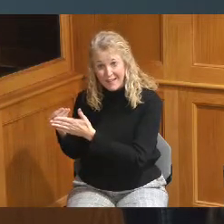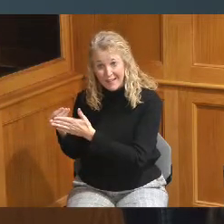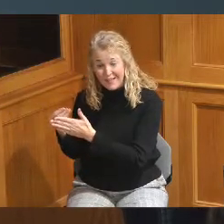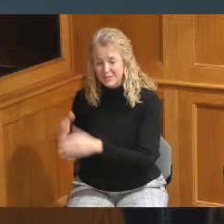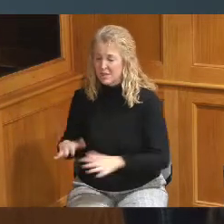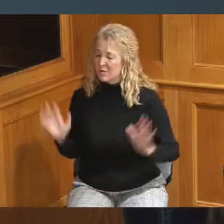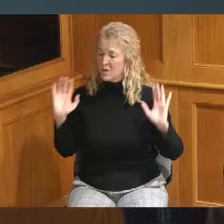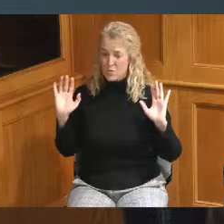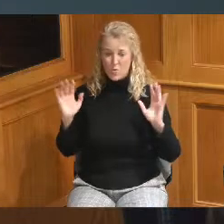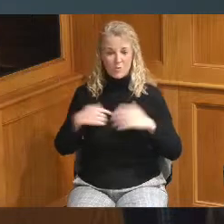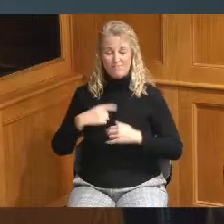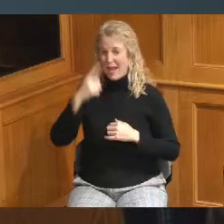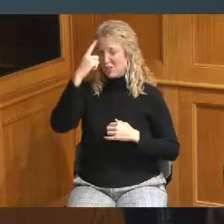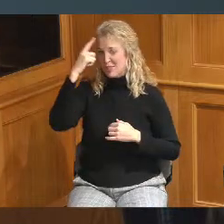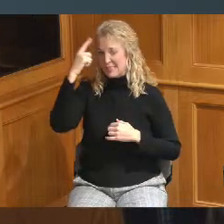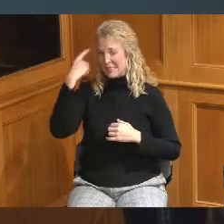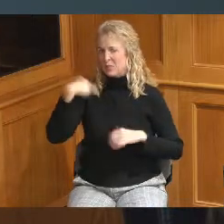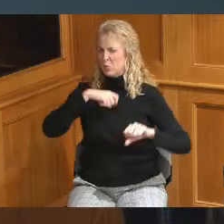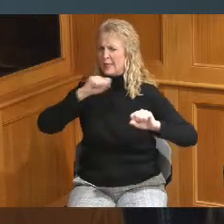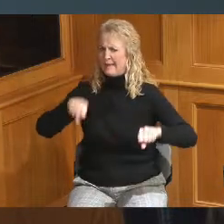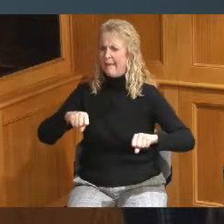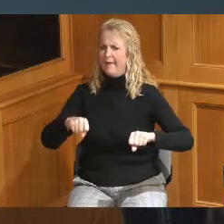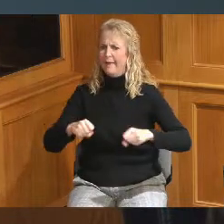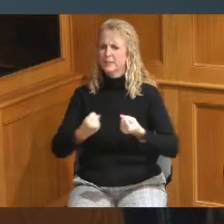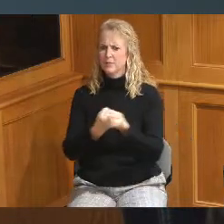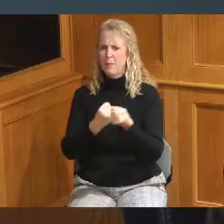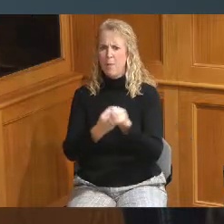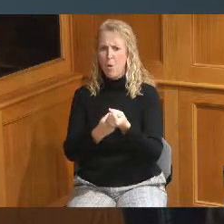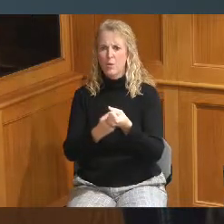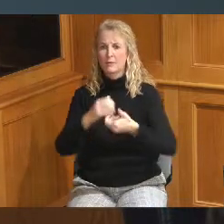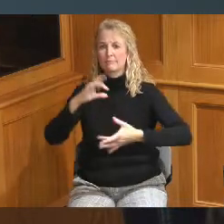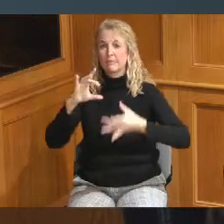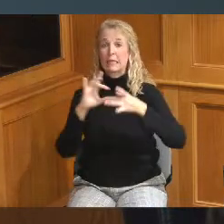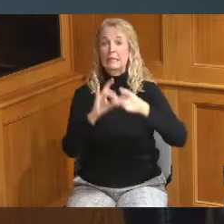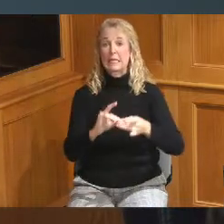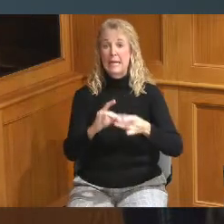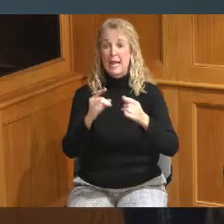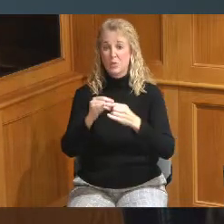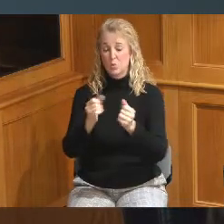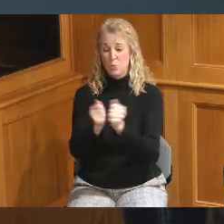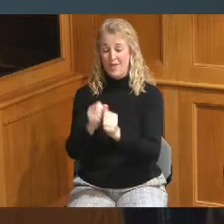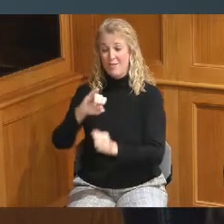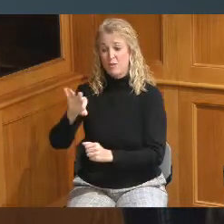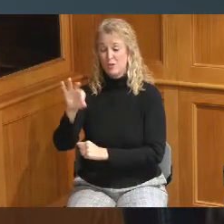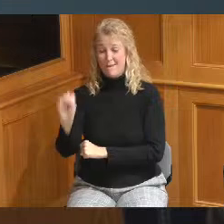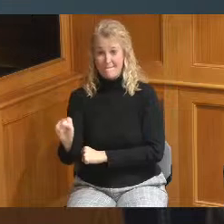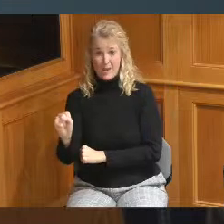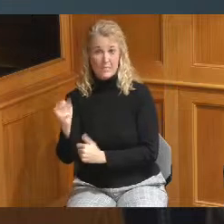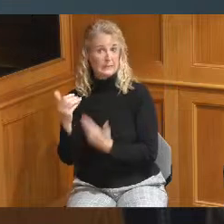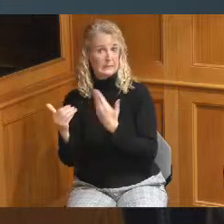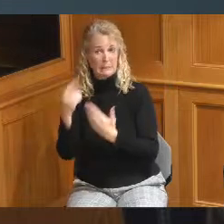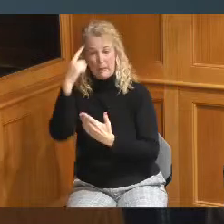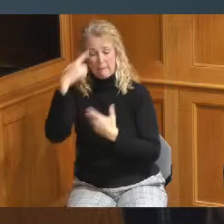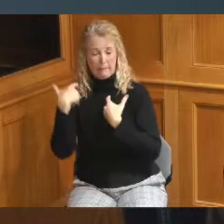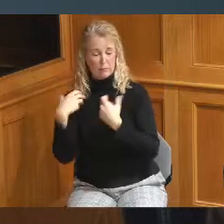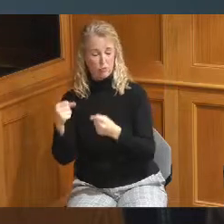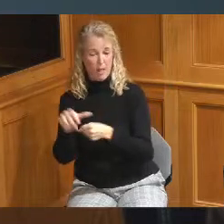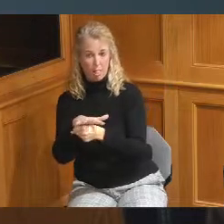I just think there's some connection with the mental health, with the Jobs and Family Services. There may be some